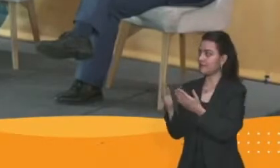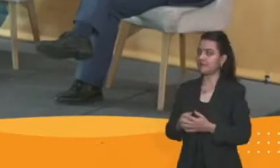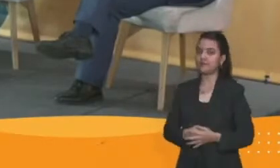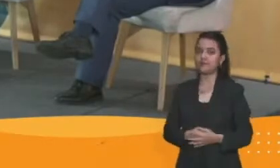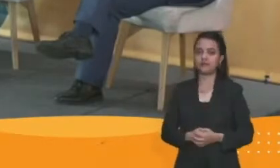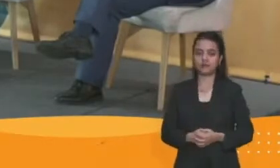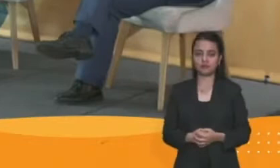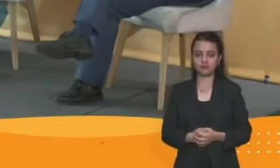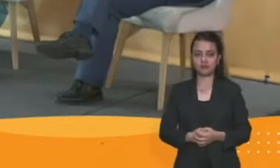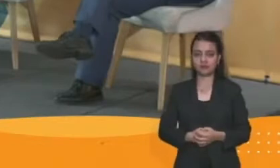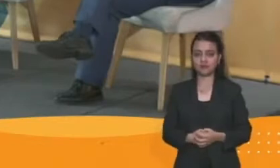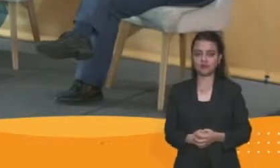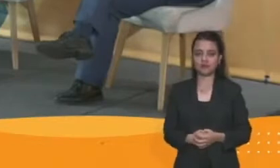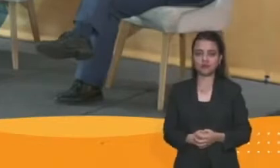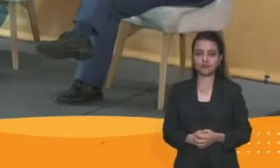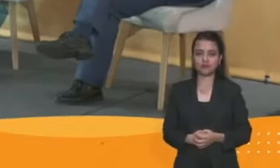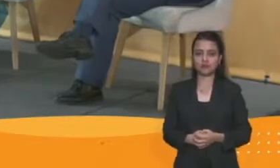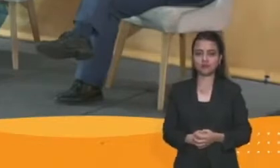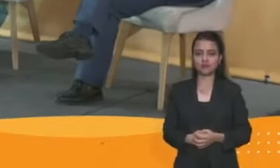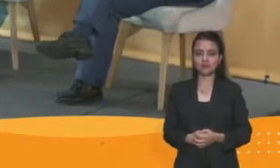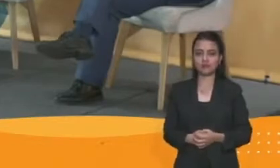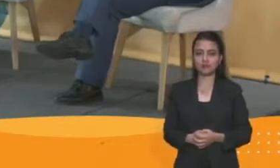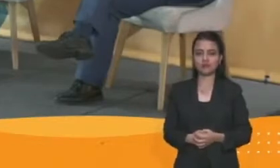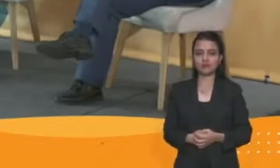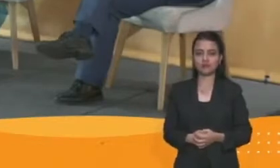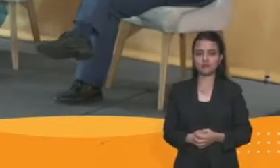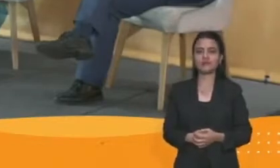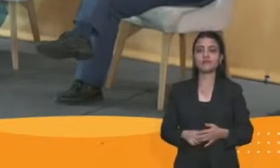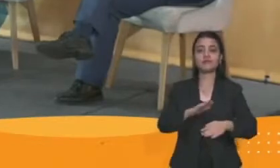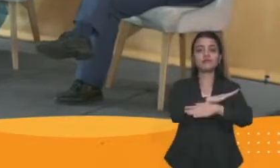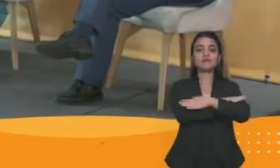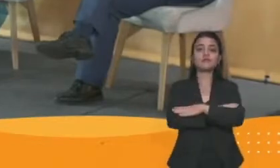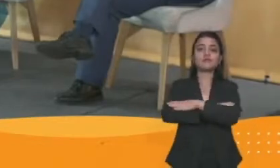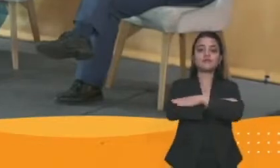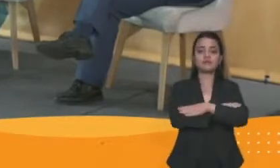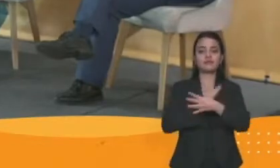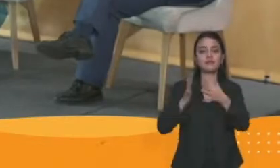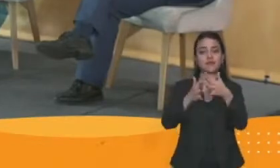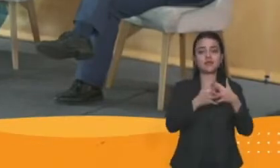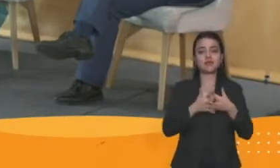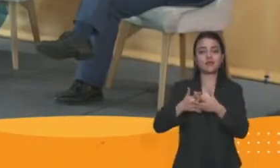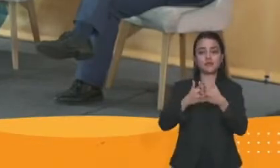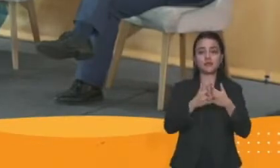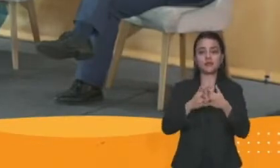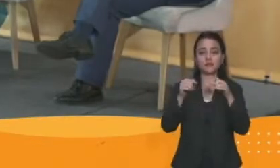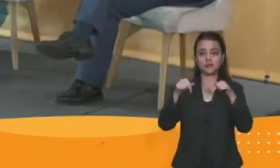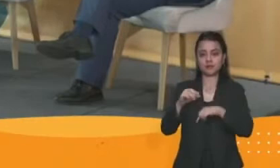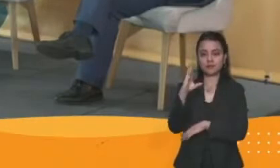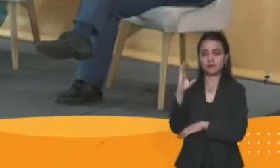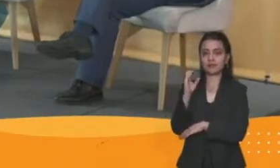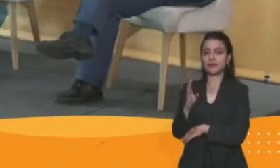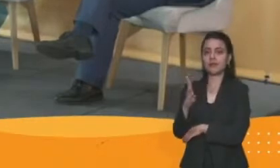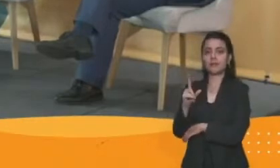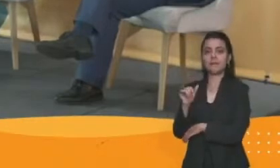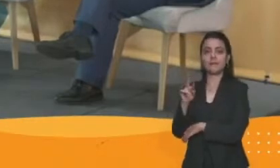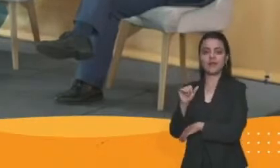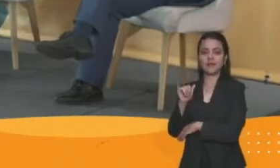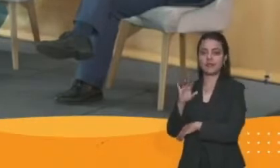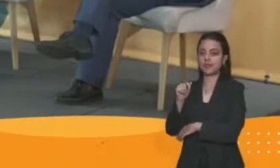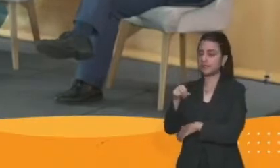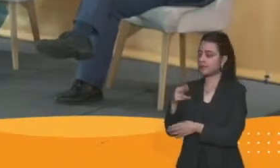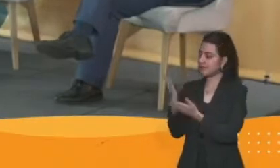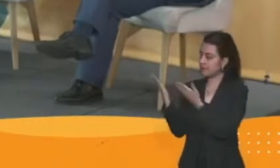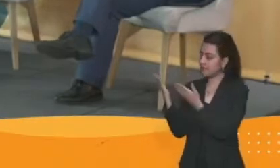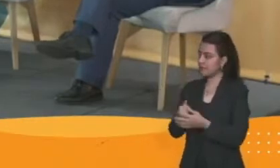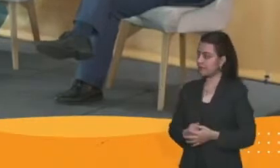the Anti-Narcotic Issues in the Application of Law from the Embassy of the United States, Brian